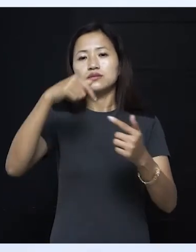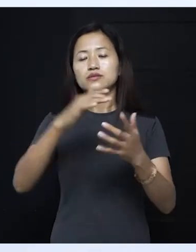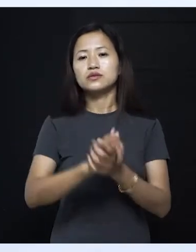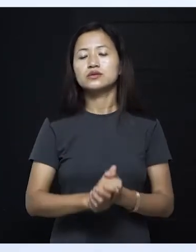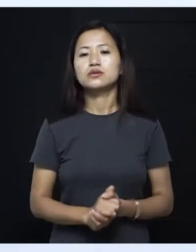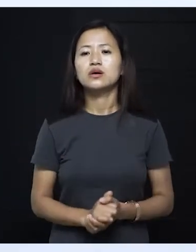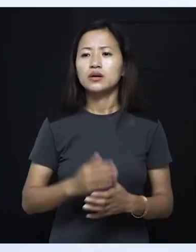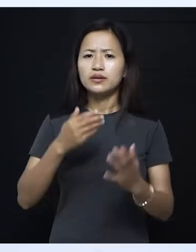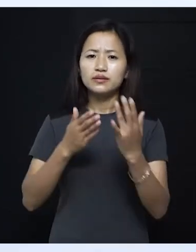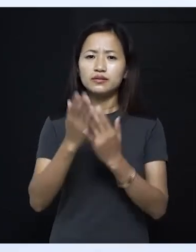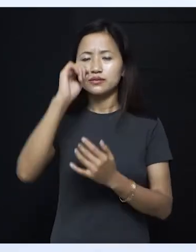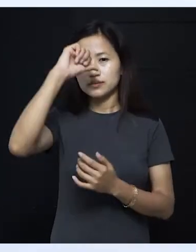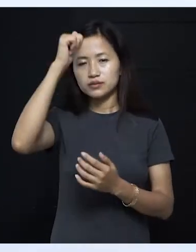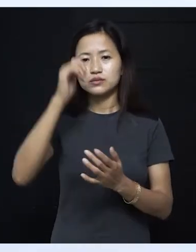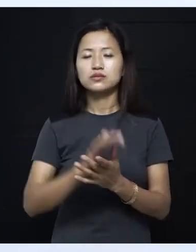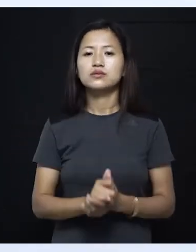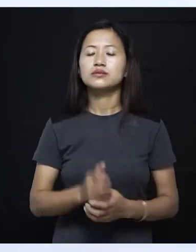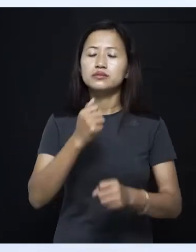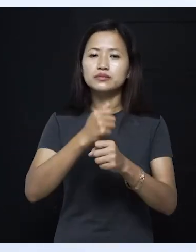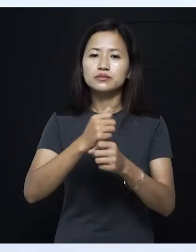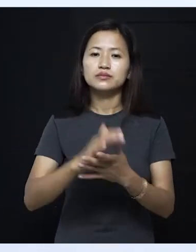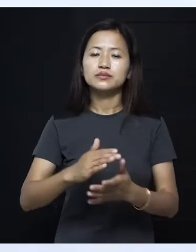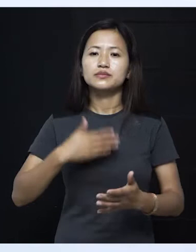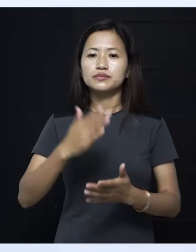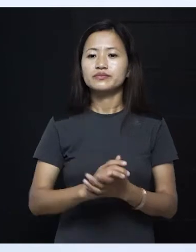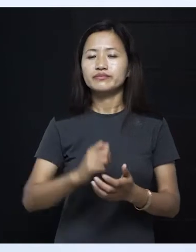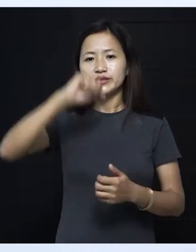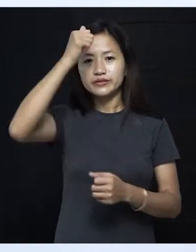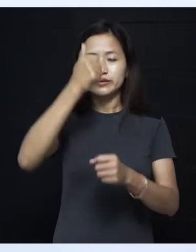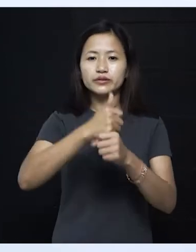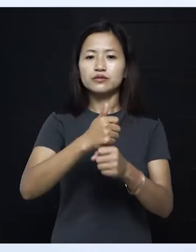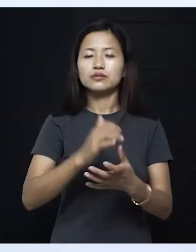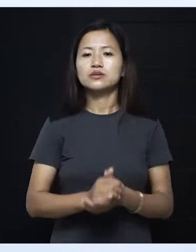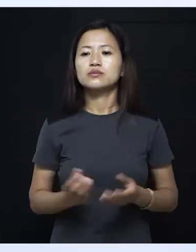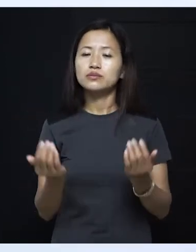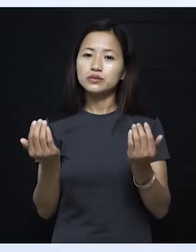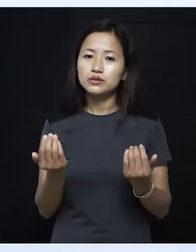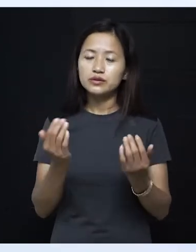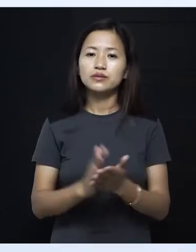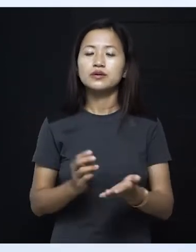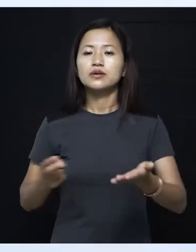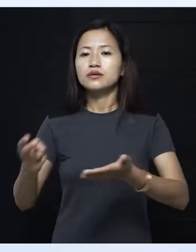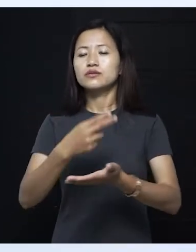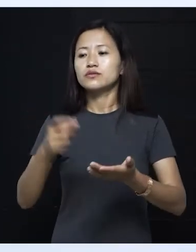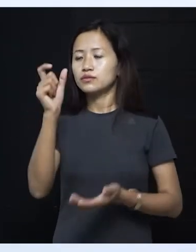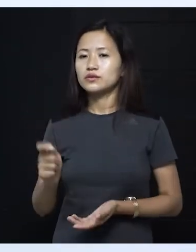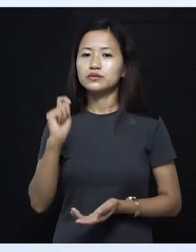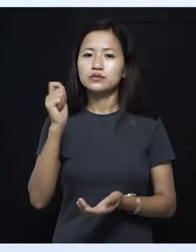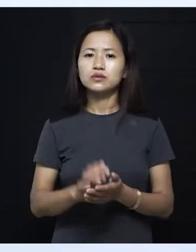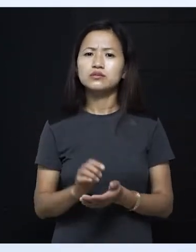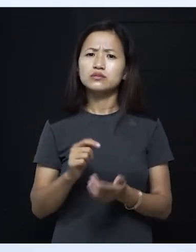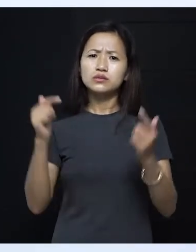India, we already went through the Green Revolution, because the Indian government, they wanted to protect the farmers. On top